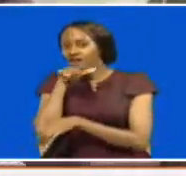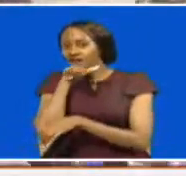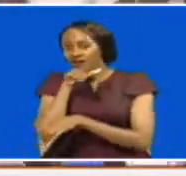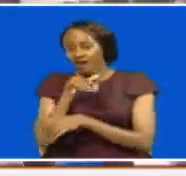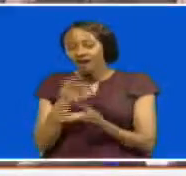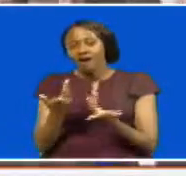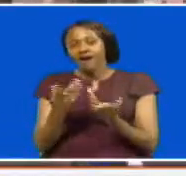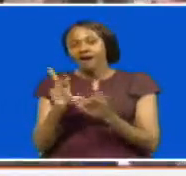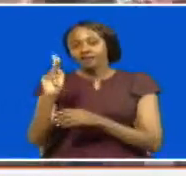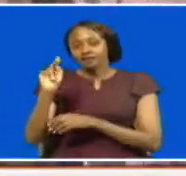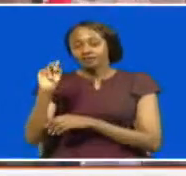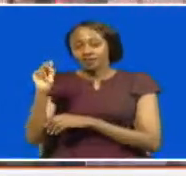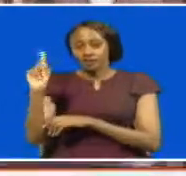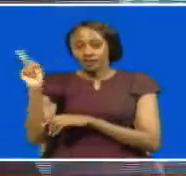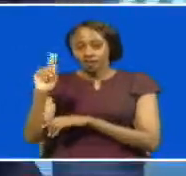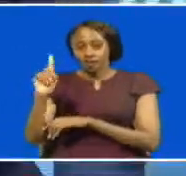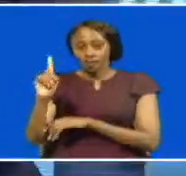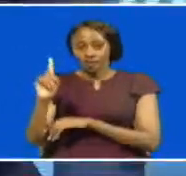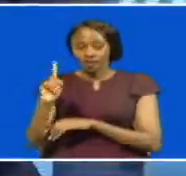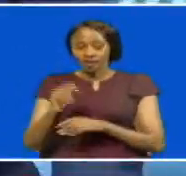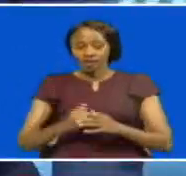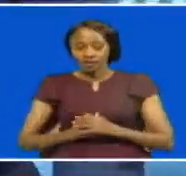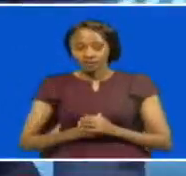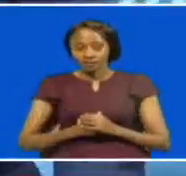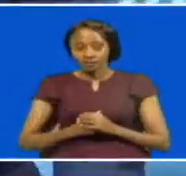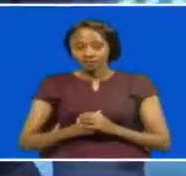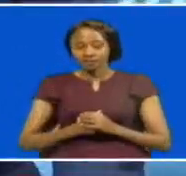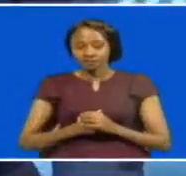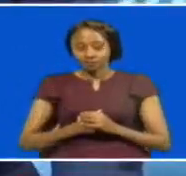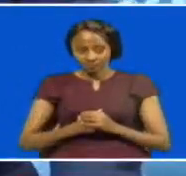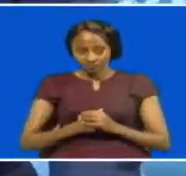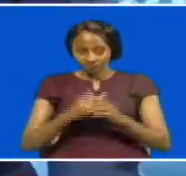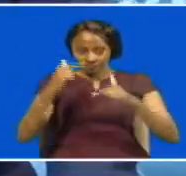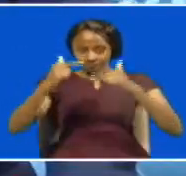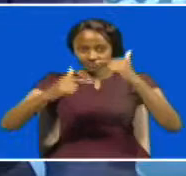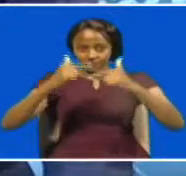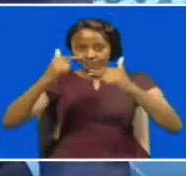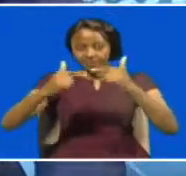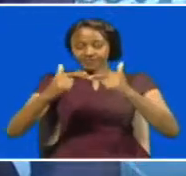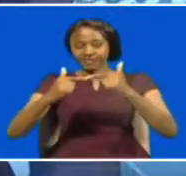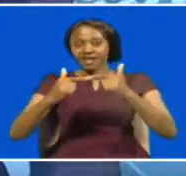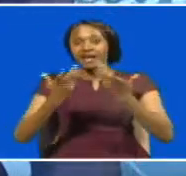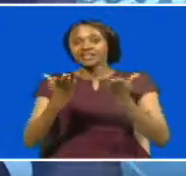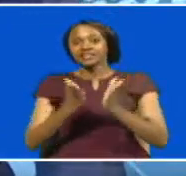News, Nairobi. Moving on, the Director of Public Prosecution,